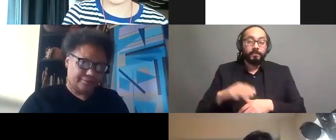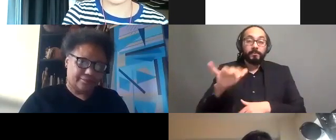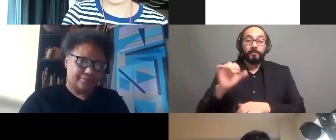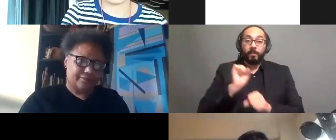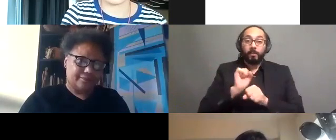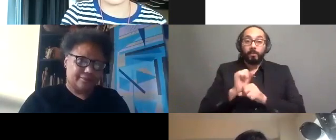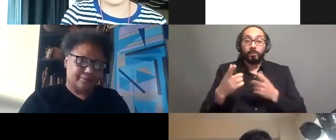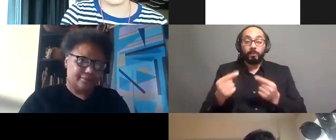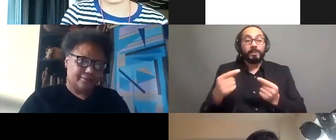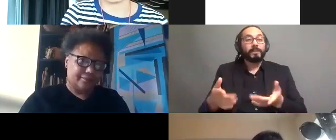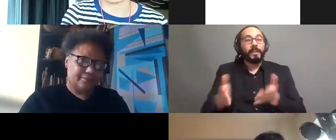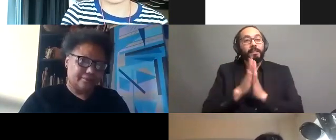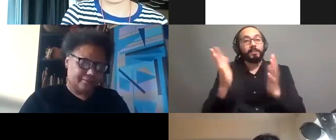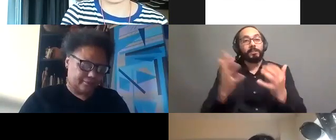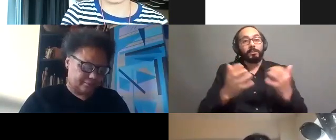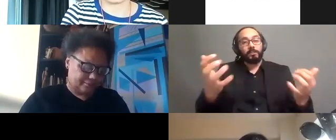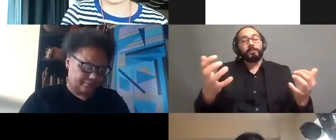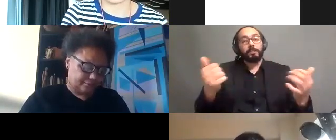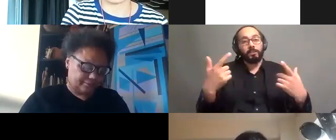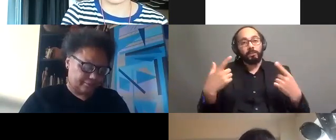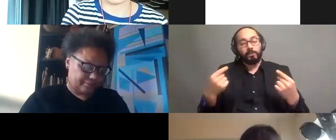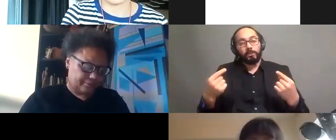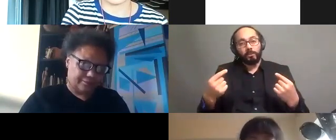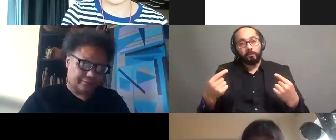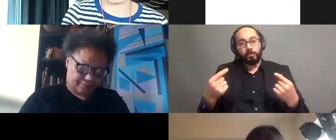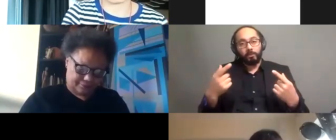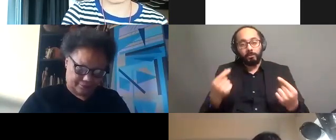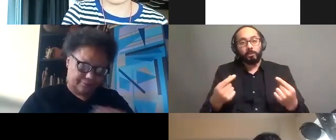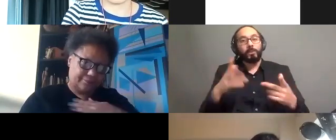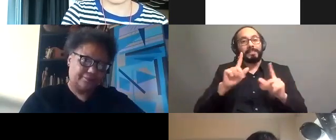sit as a testee to assess the levels of their own anxiety.